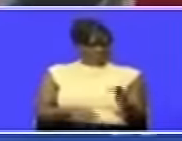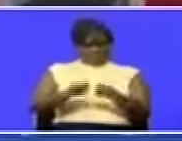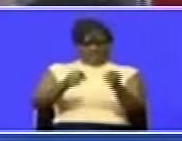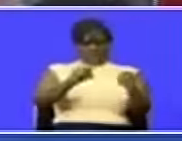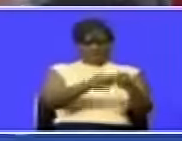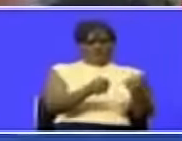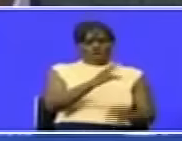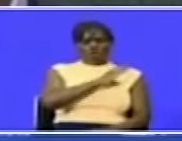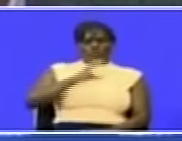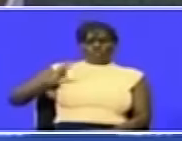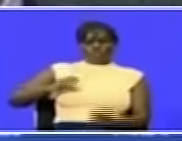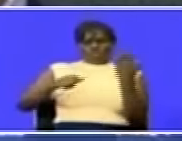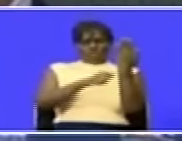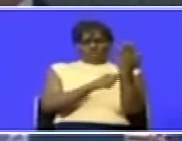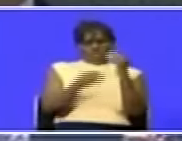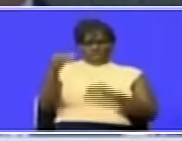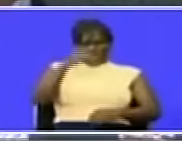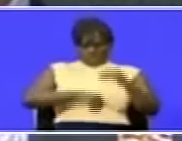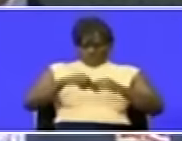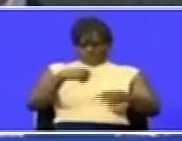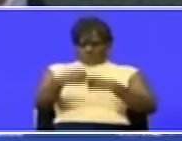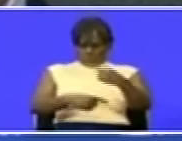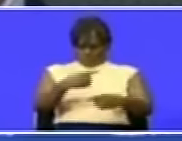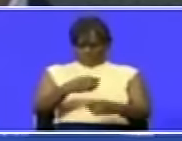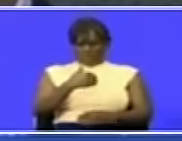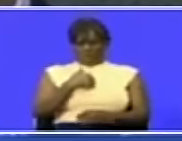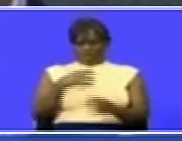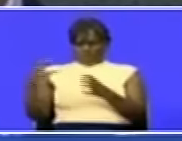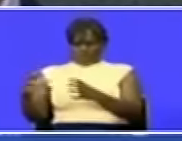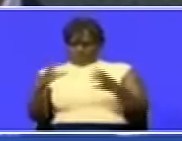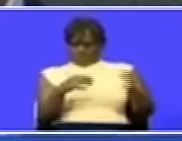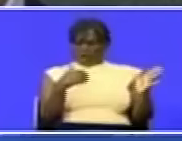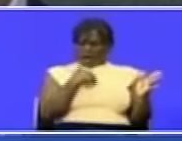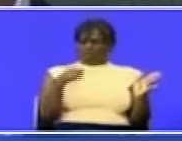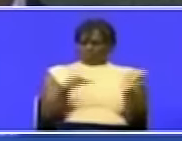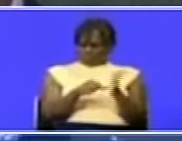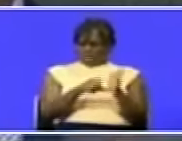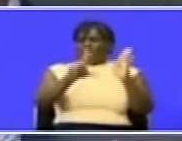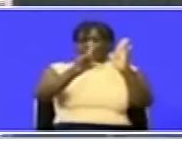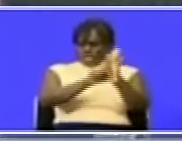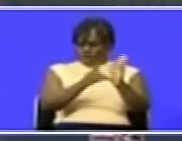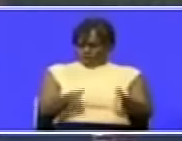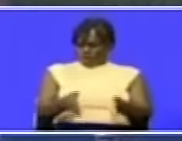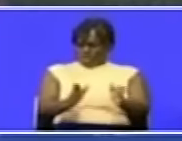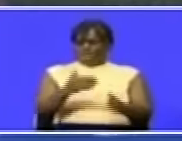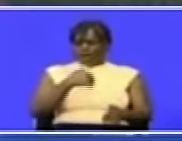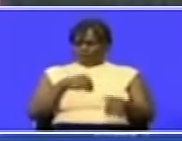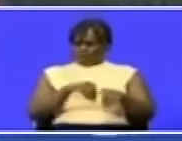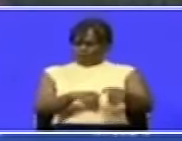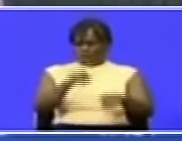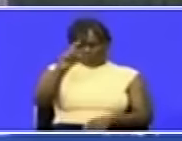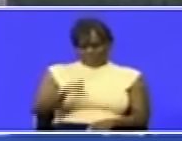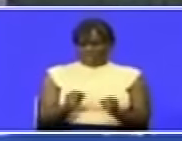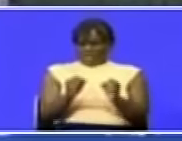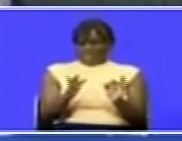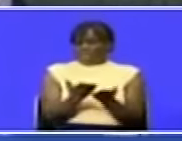the commission. Election matters are a legal process, and where parties are aggrieved, there is a legal procedure within which to follow. If anybody